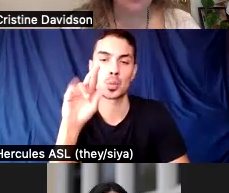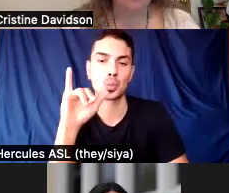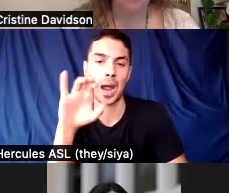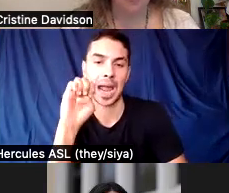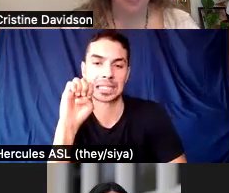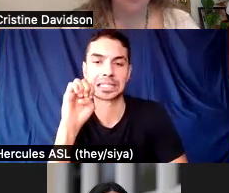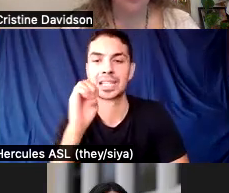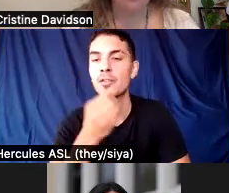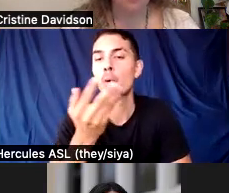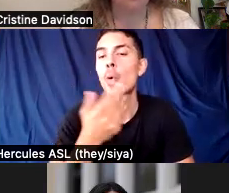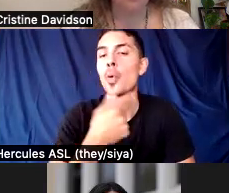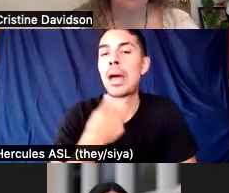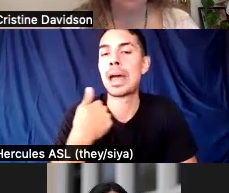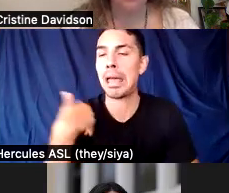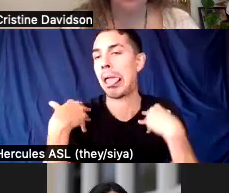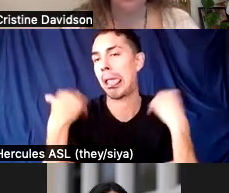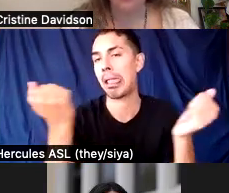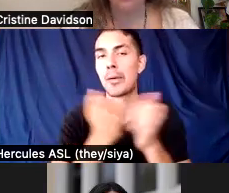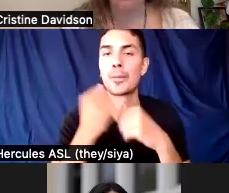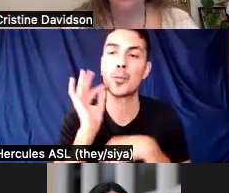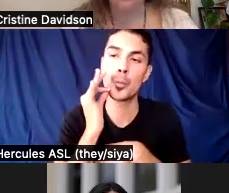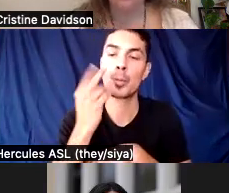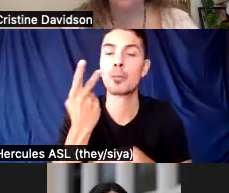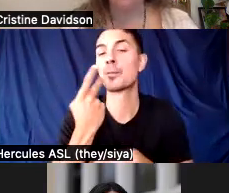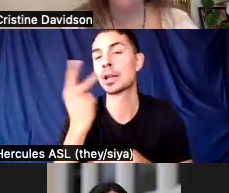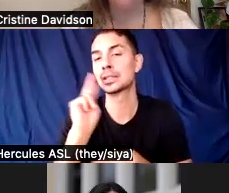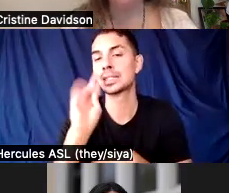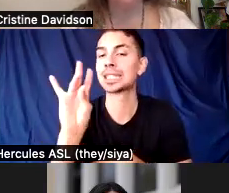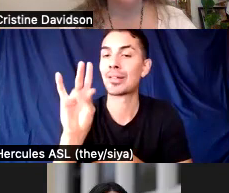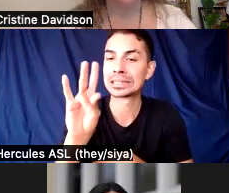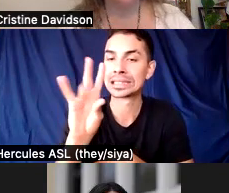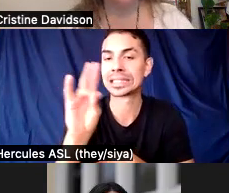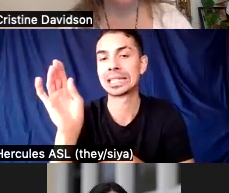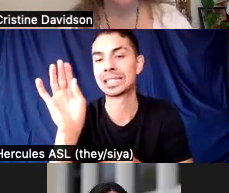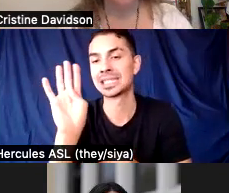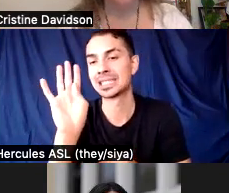Few of us are healthy with fruits and veggies at 17 and 7.